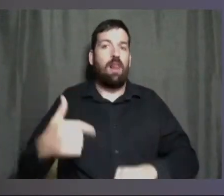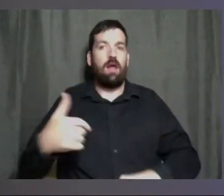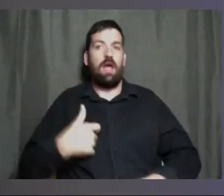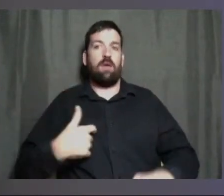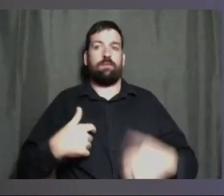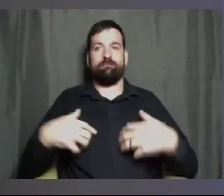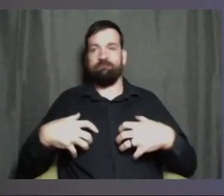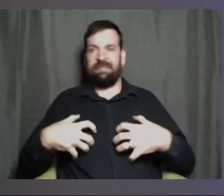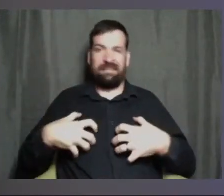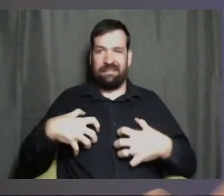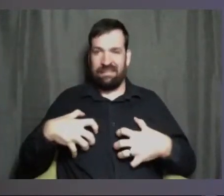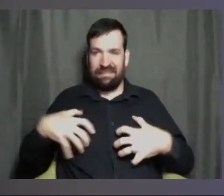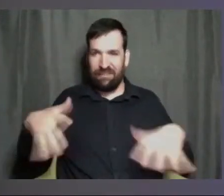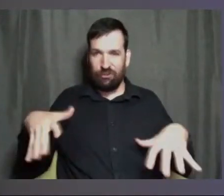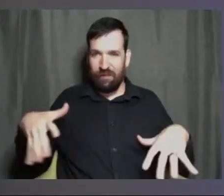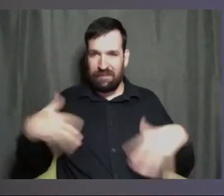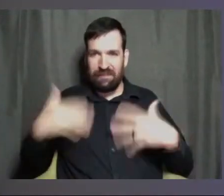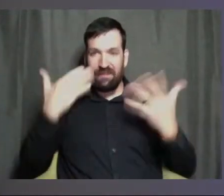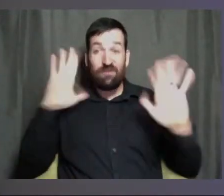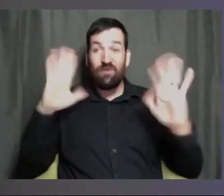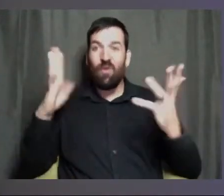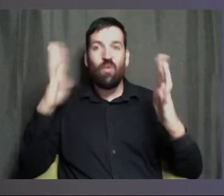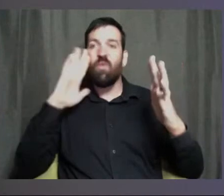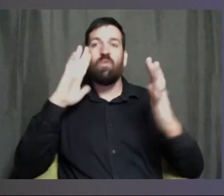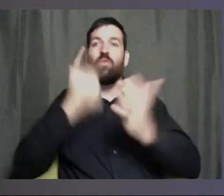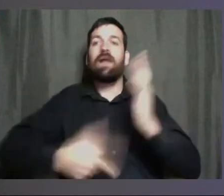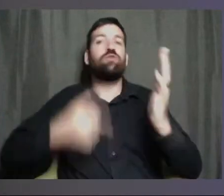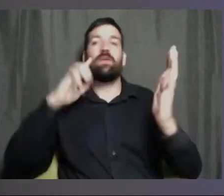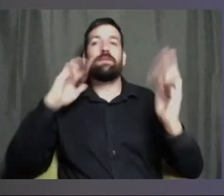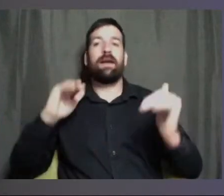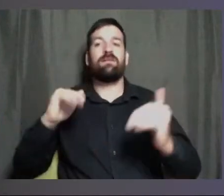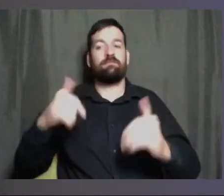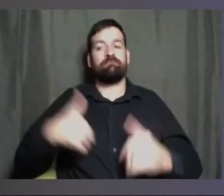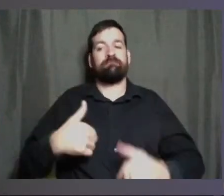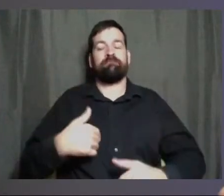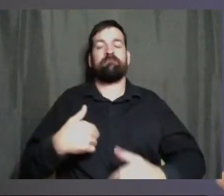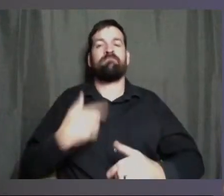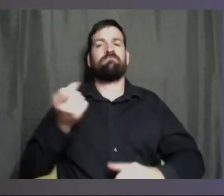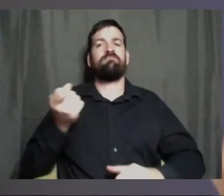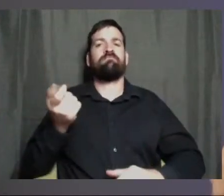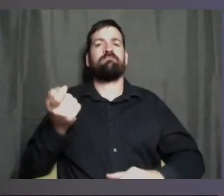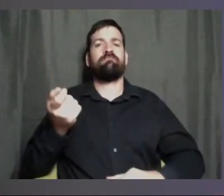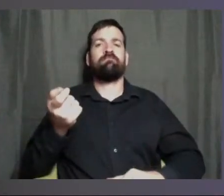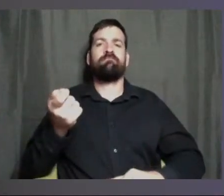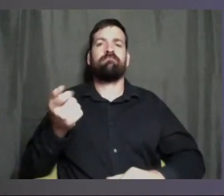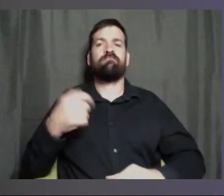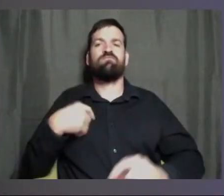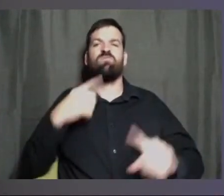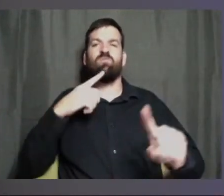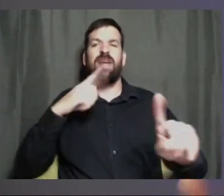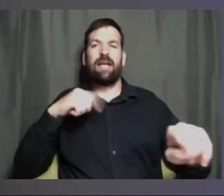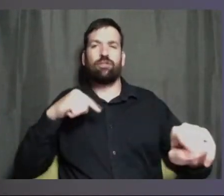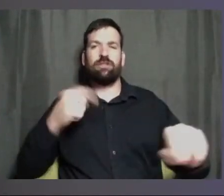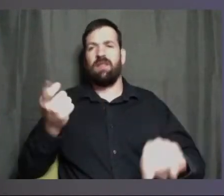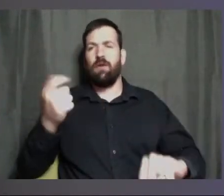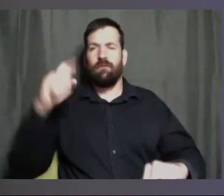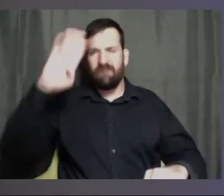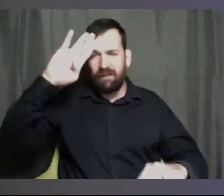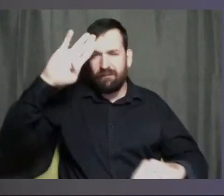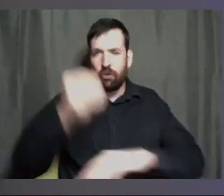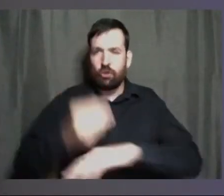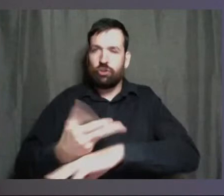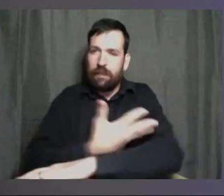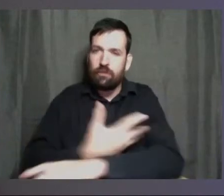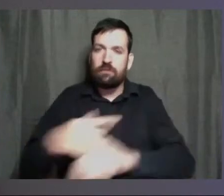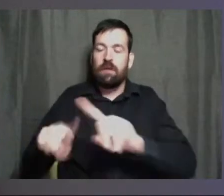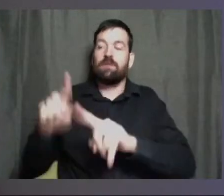I didn't know what to expect. I know I had a few little slight reactions, just little fever and chills, but I sent them back to